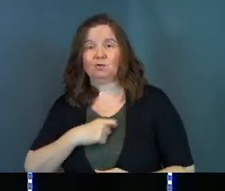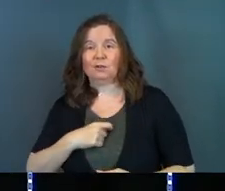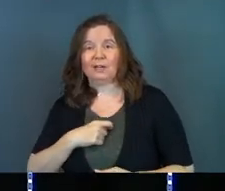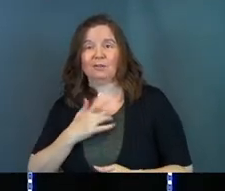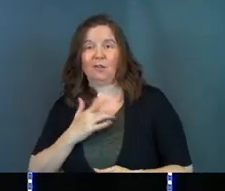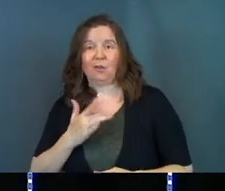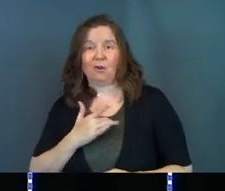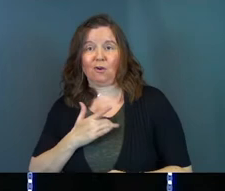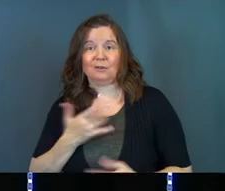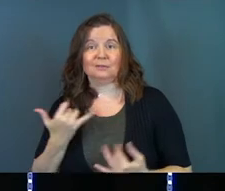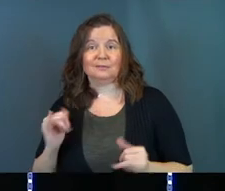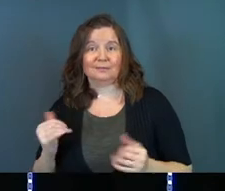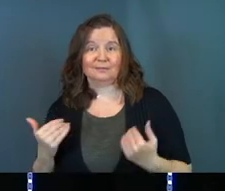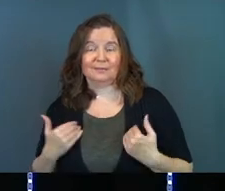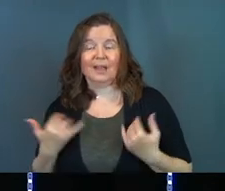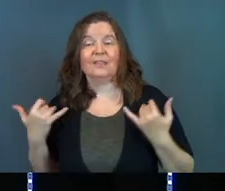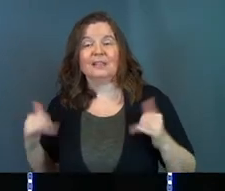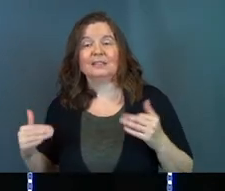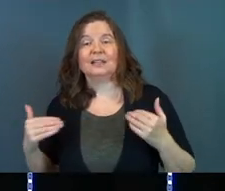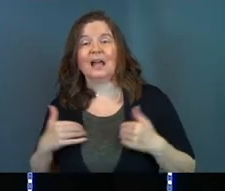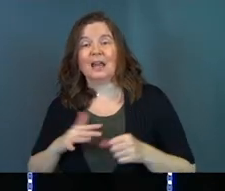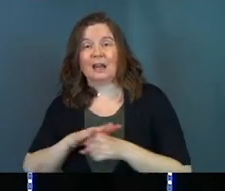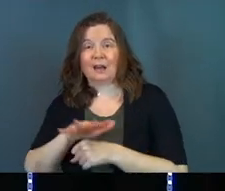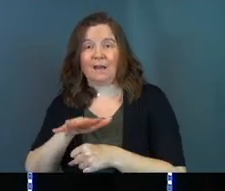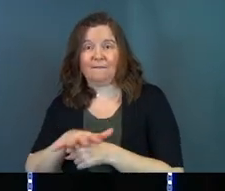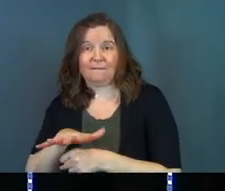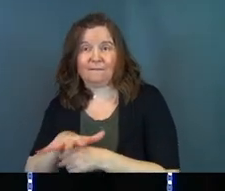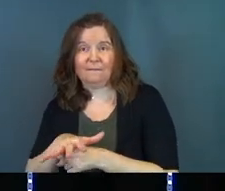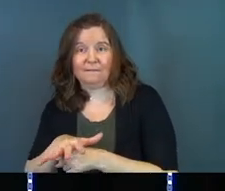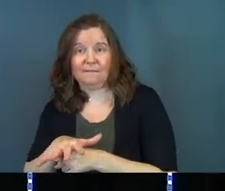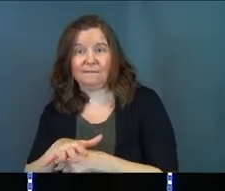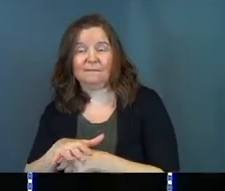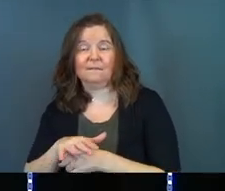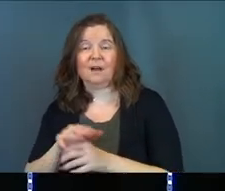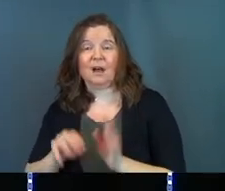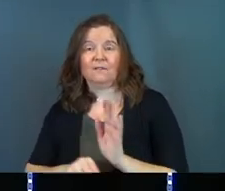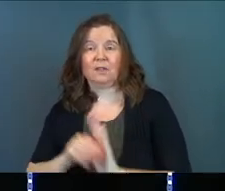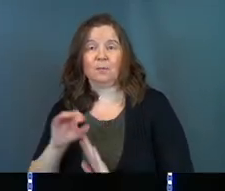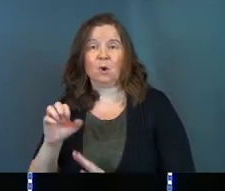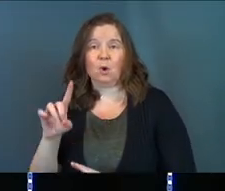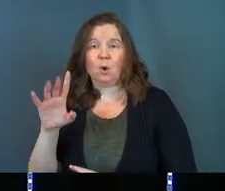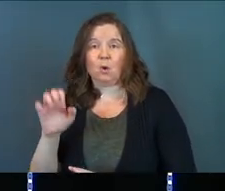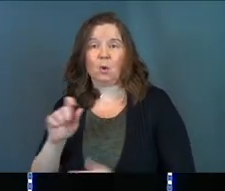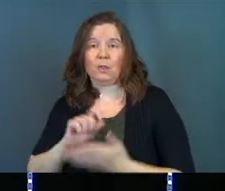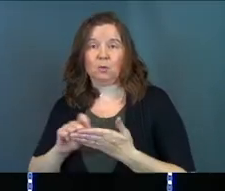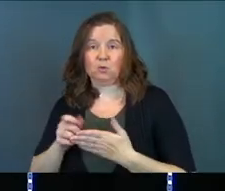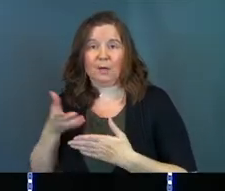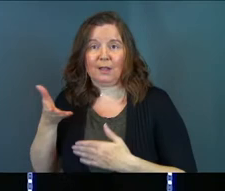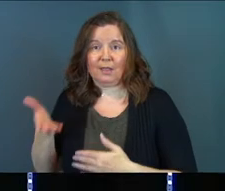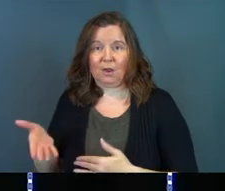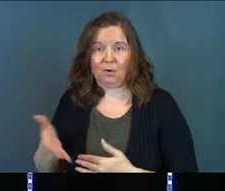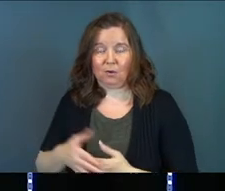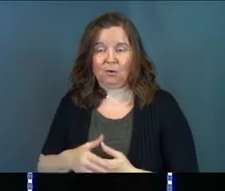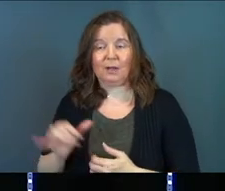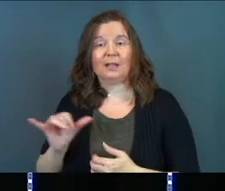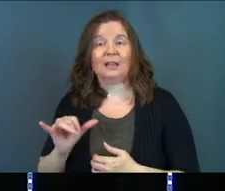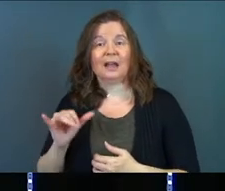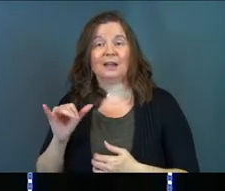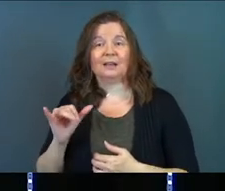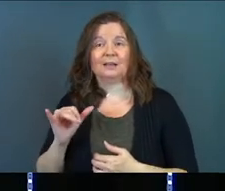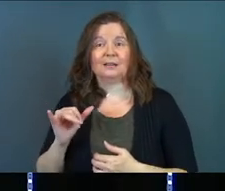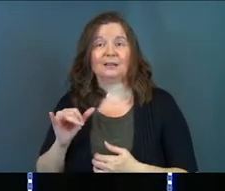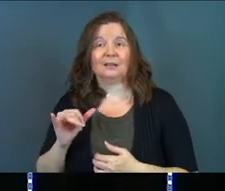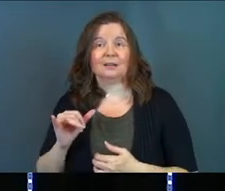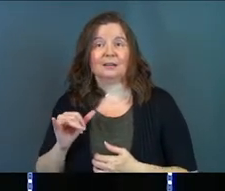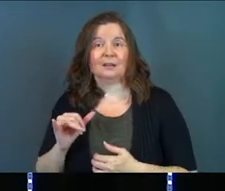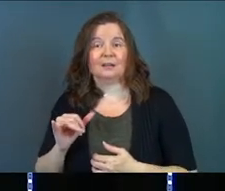heart. They still had enough of the moral code that was written there. Like